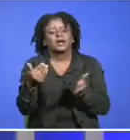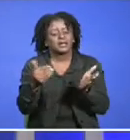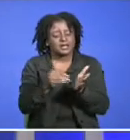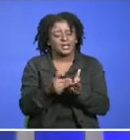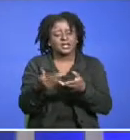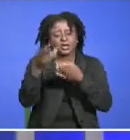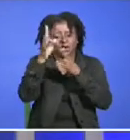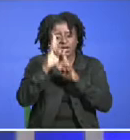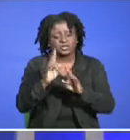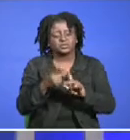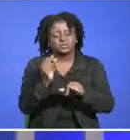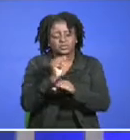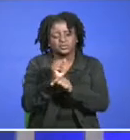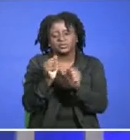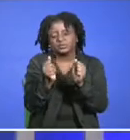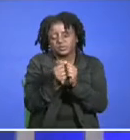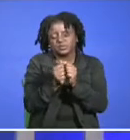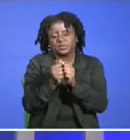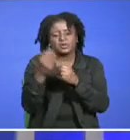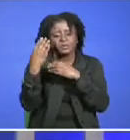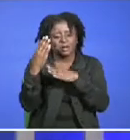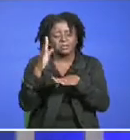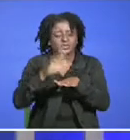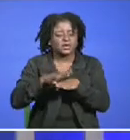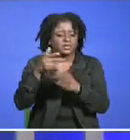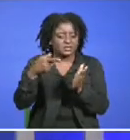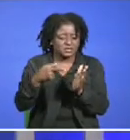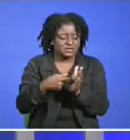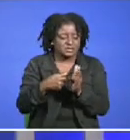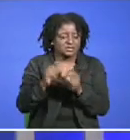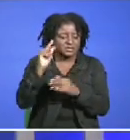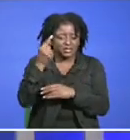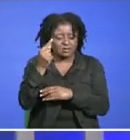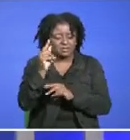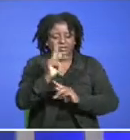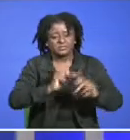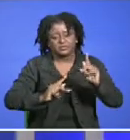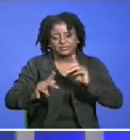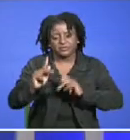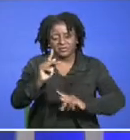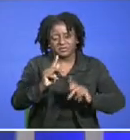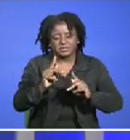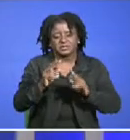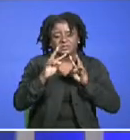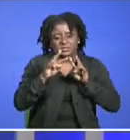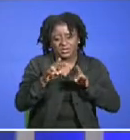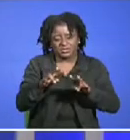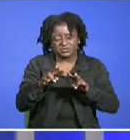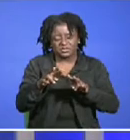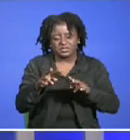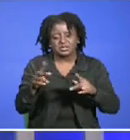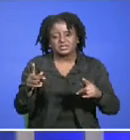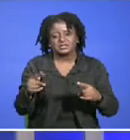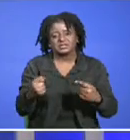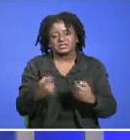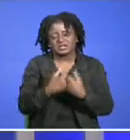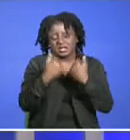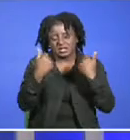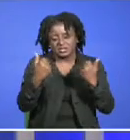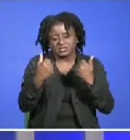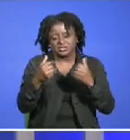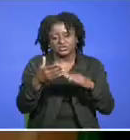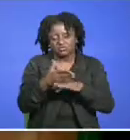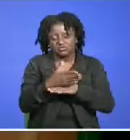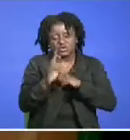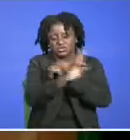with the Bahamas on the initiative. She says government performance monitoring has been a challenge across the region and beyond.